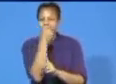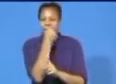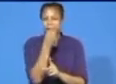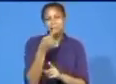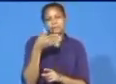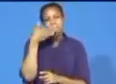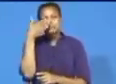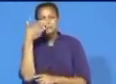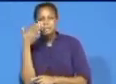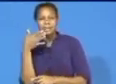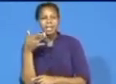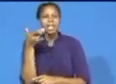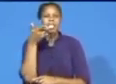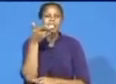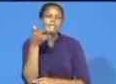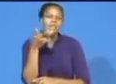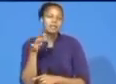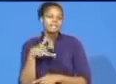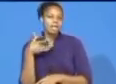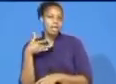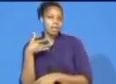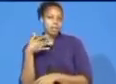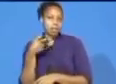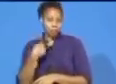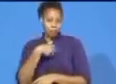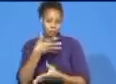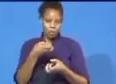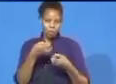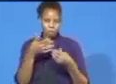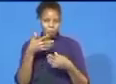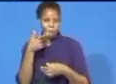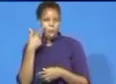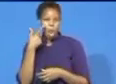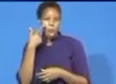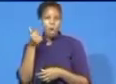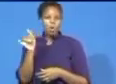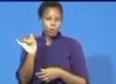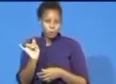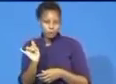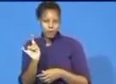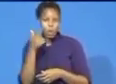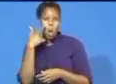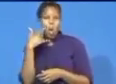taste, feel. We want to look better. We want to feel better.